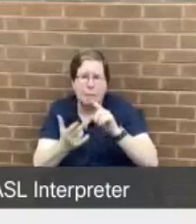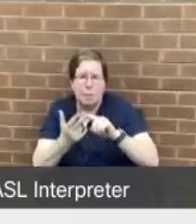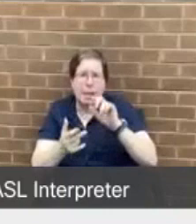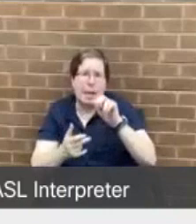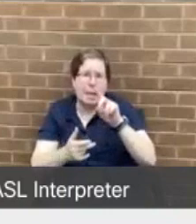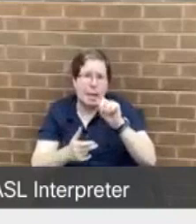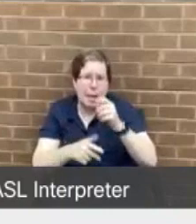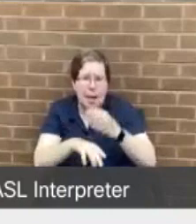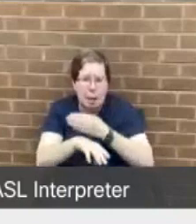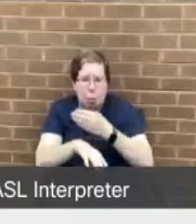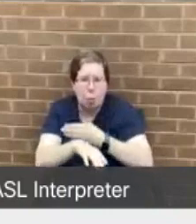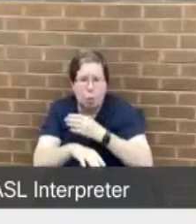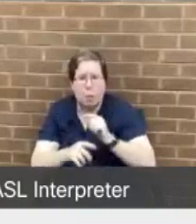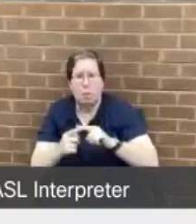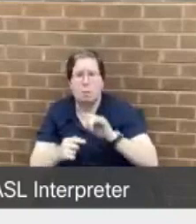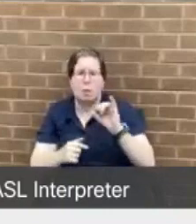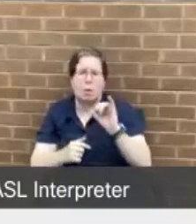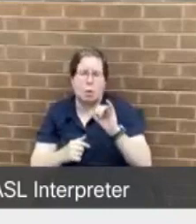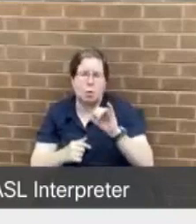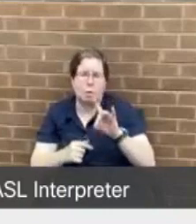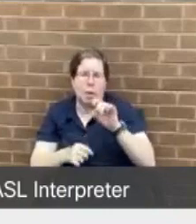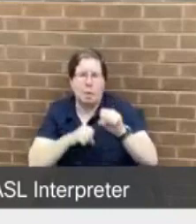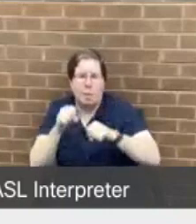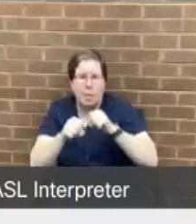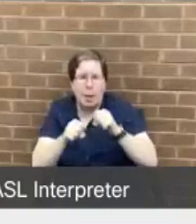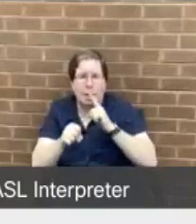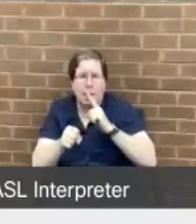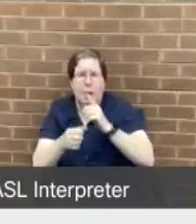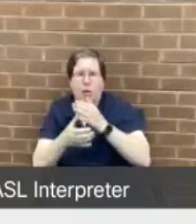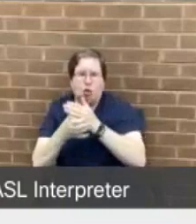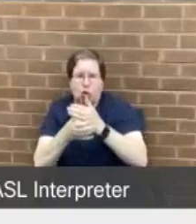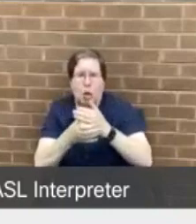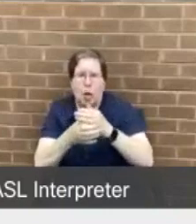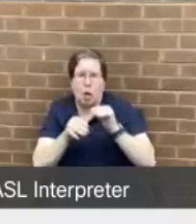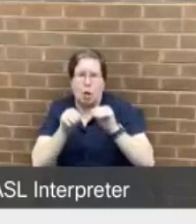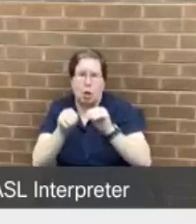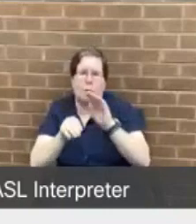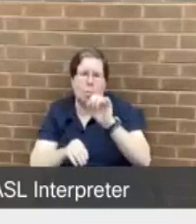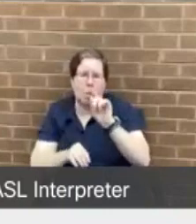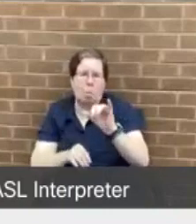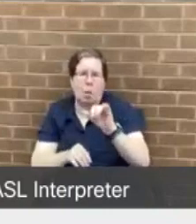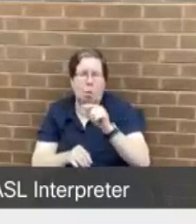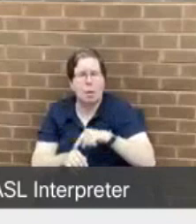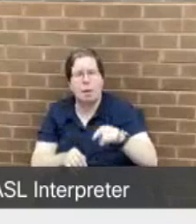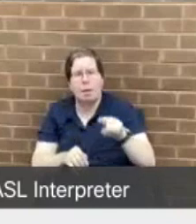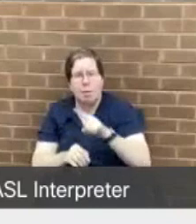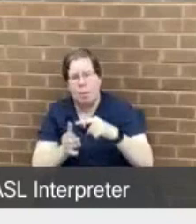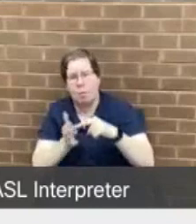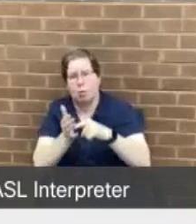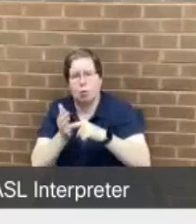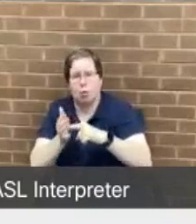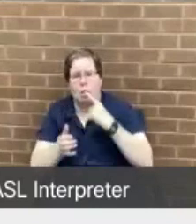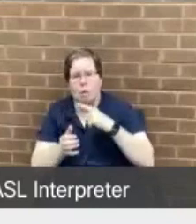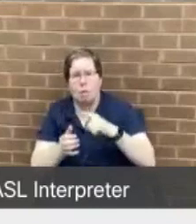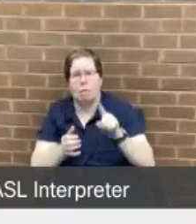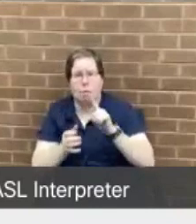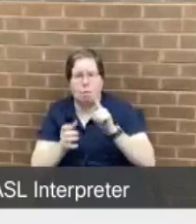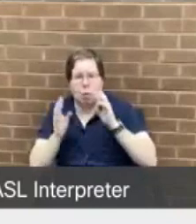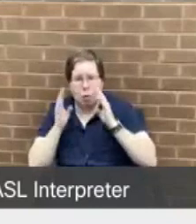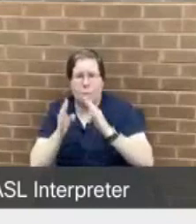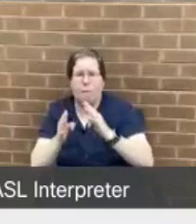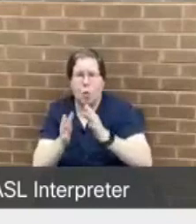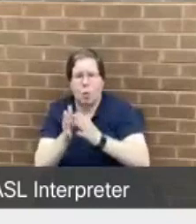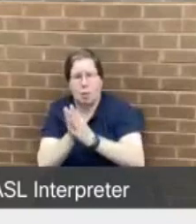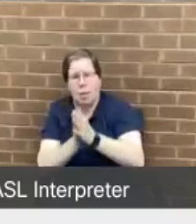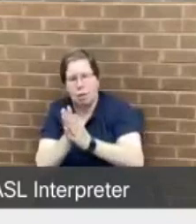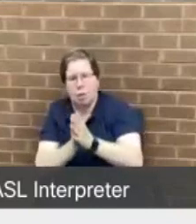improvements, wayfinding, and bike and shared mobility. These investments demonstrate our priorities to accelerate rider-focused initiatives and projects that